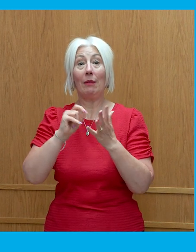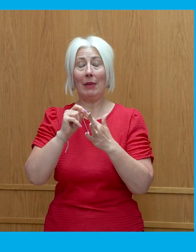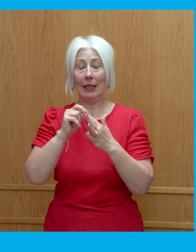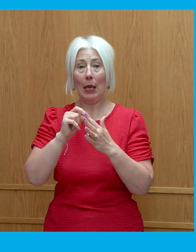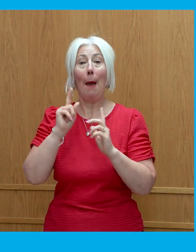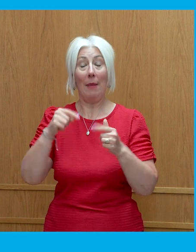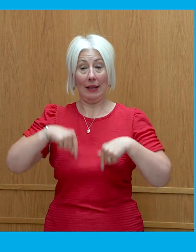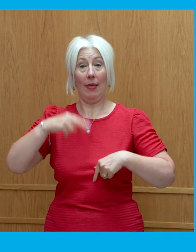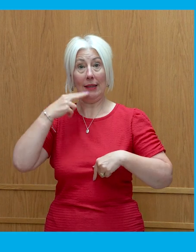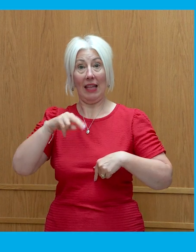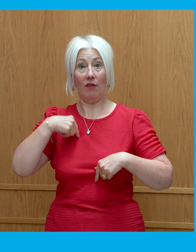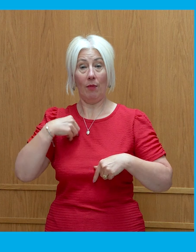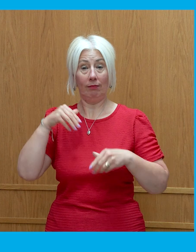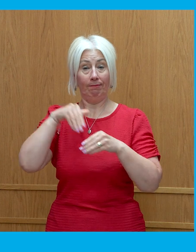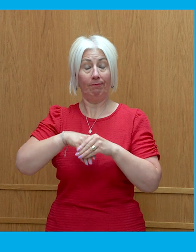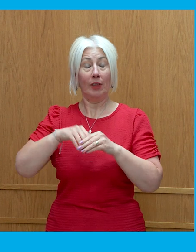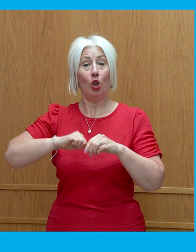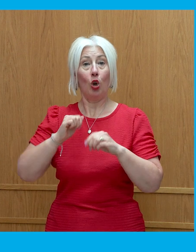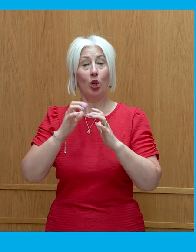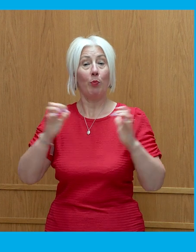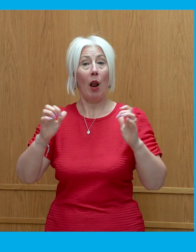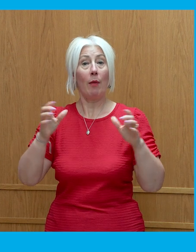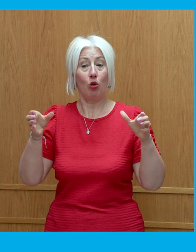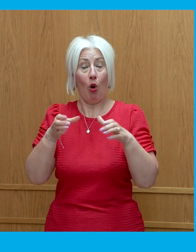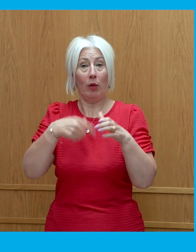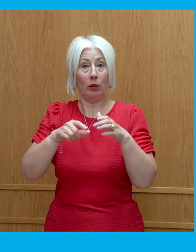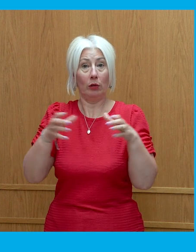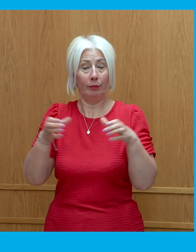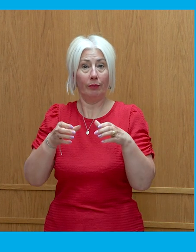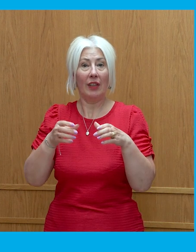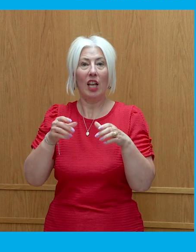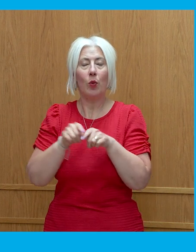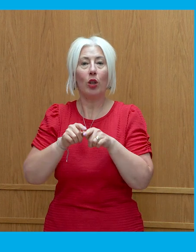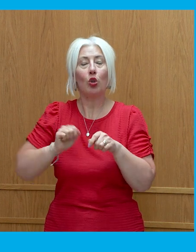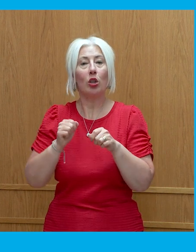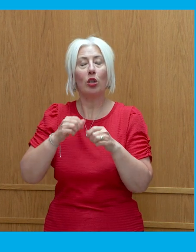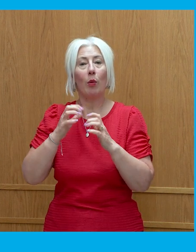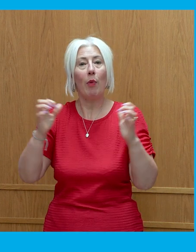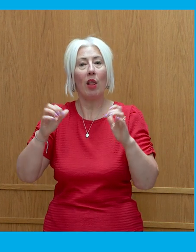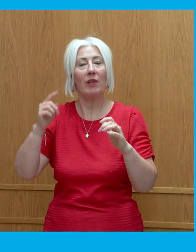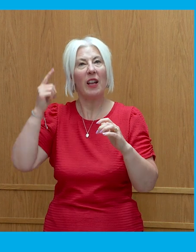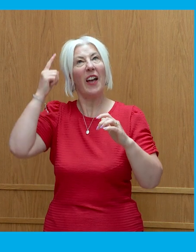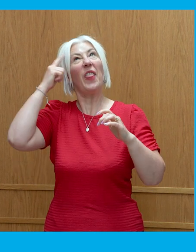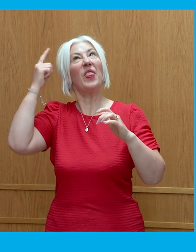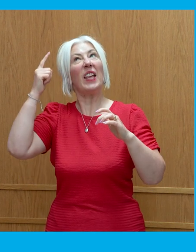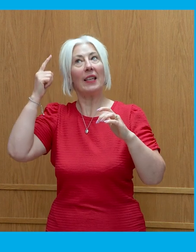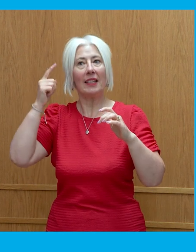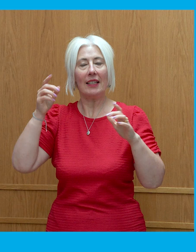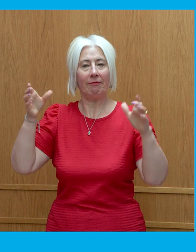am a member of the Scottish Parliament corporate body and the Scottish Parliament's think tank, the Scotland's Futures